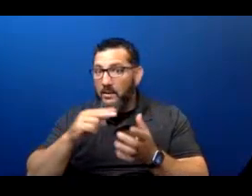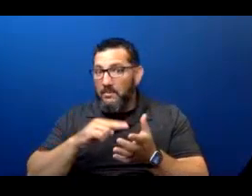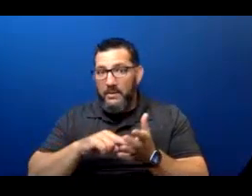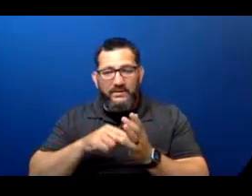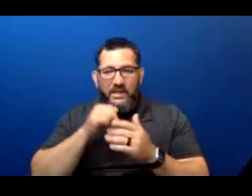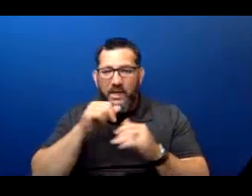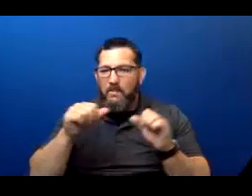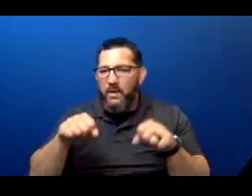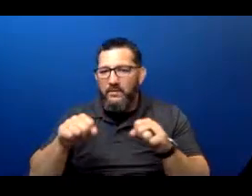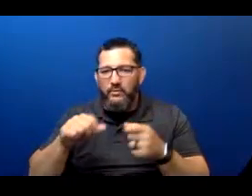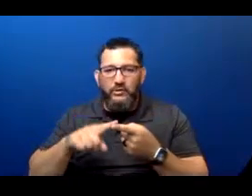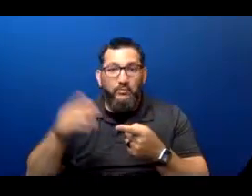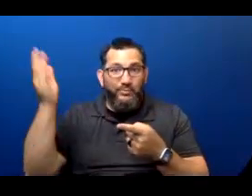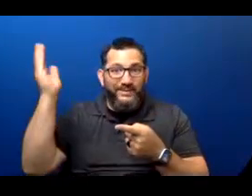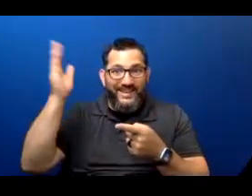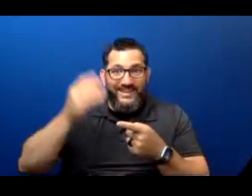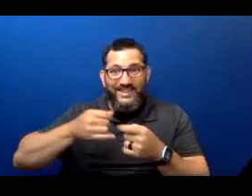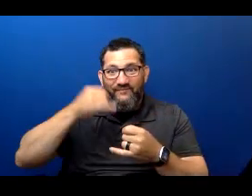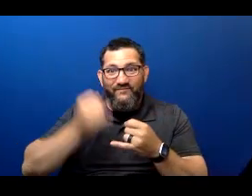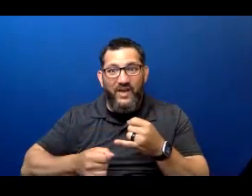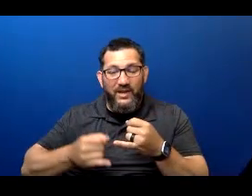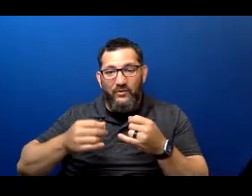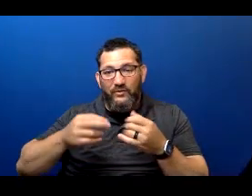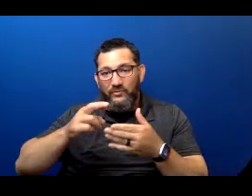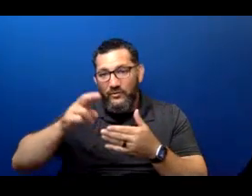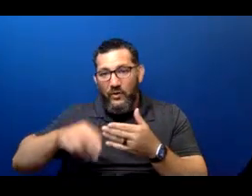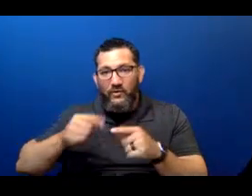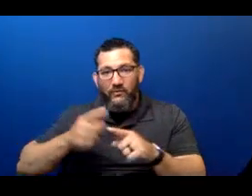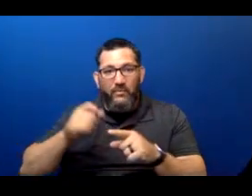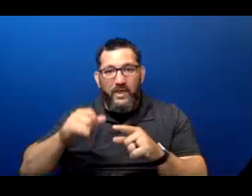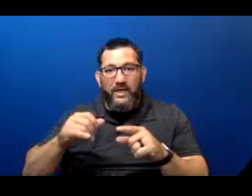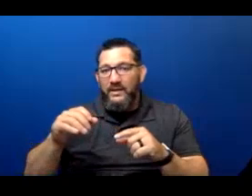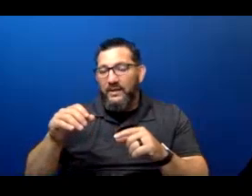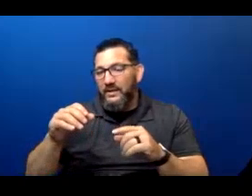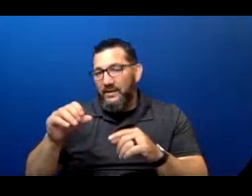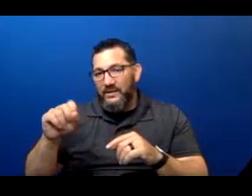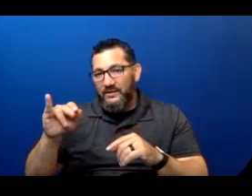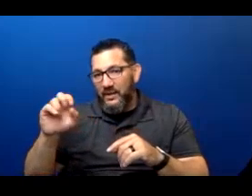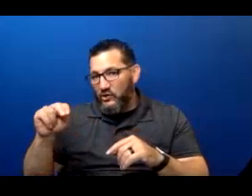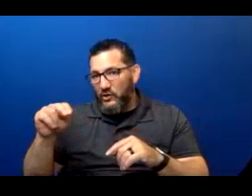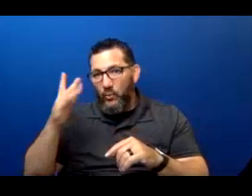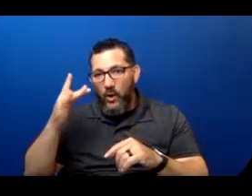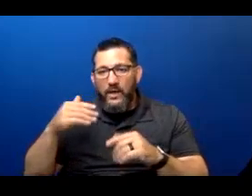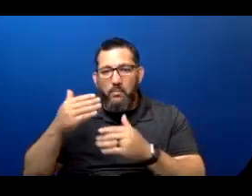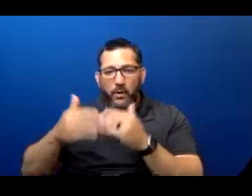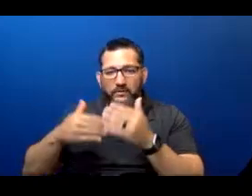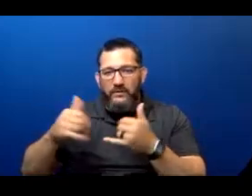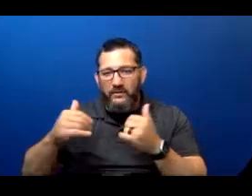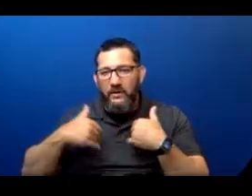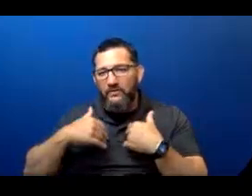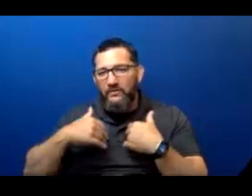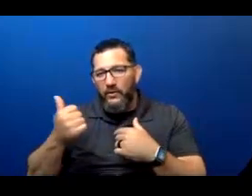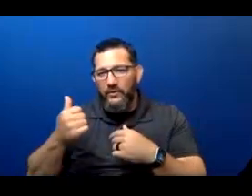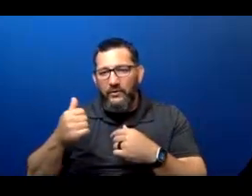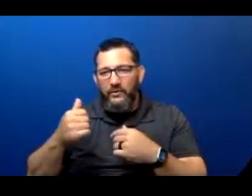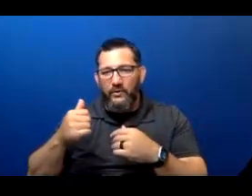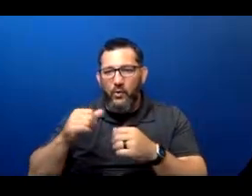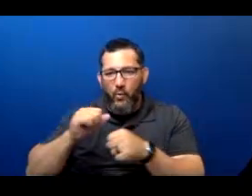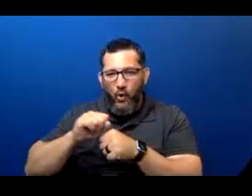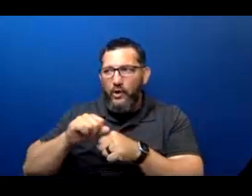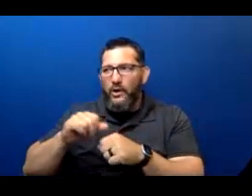present final outcomes of this session, given that the process still has other milestones. The governor,